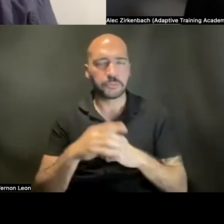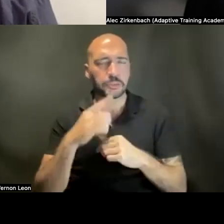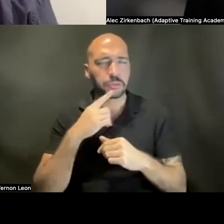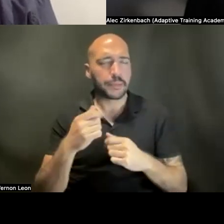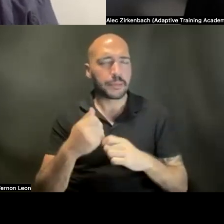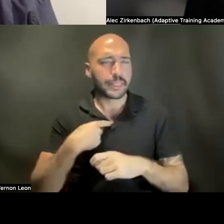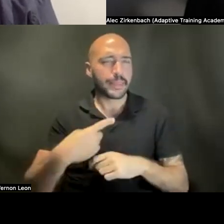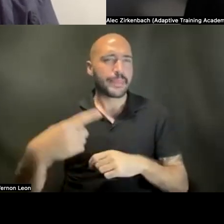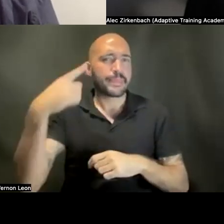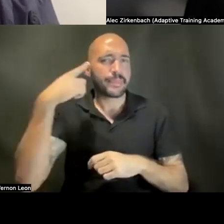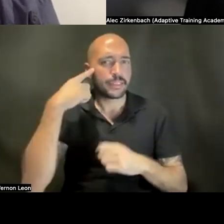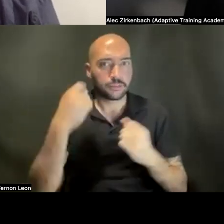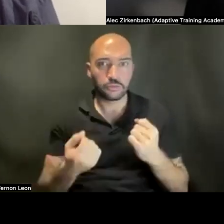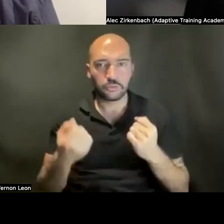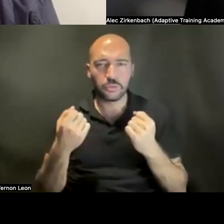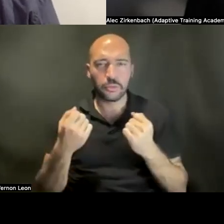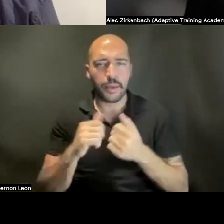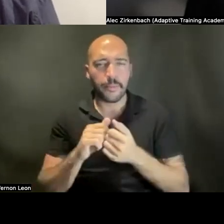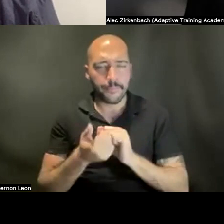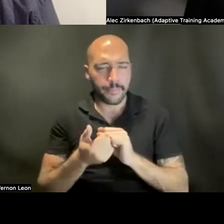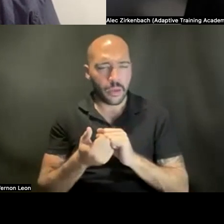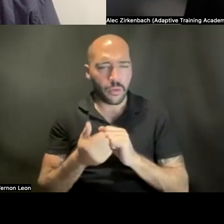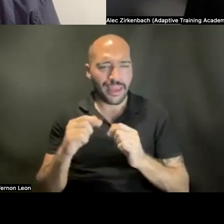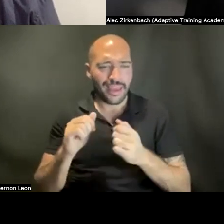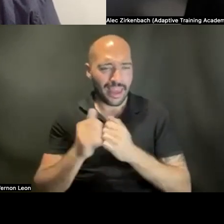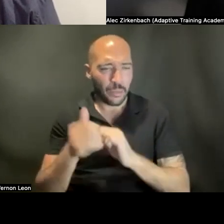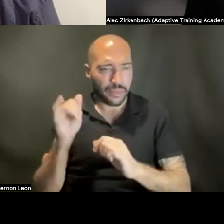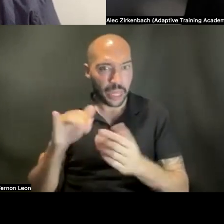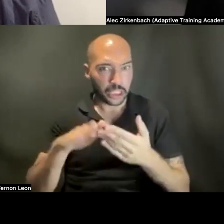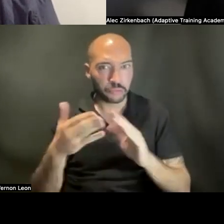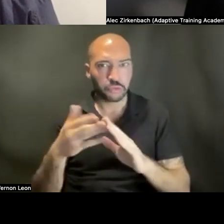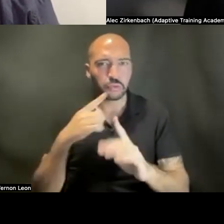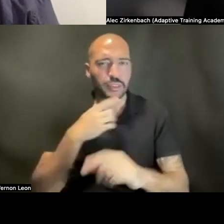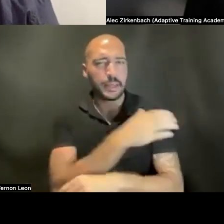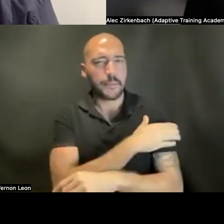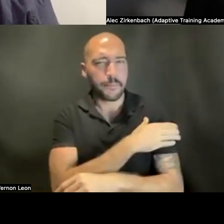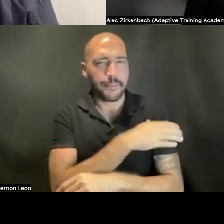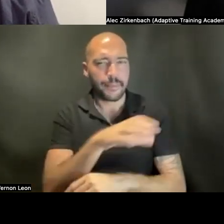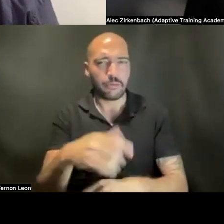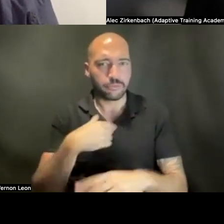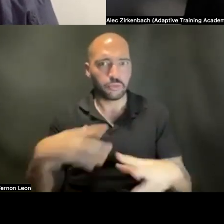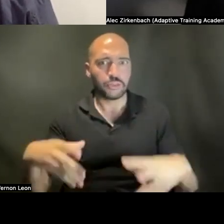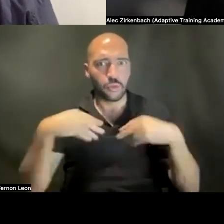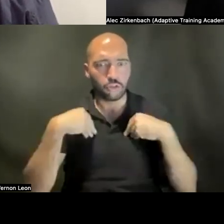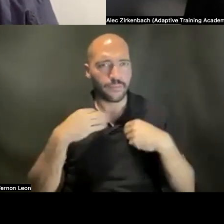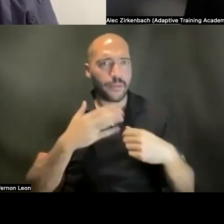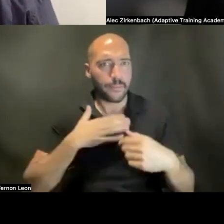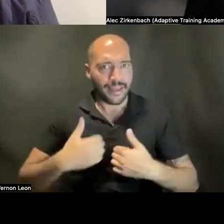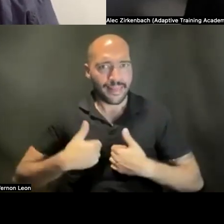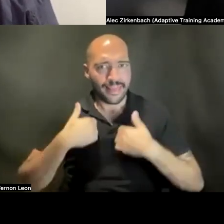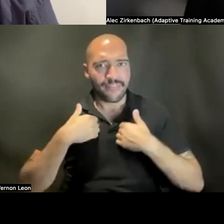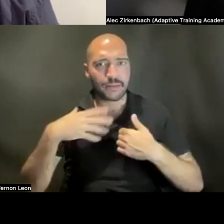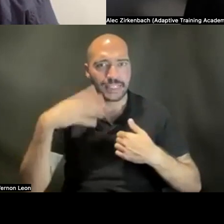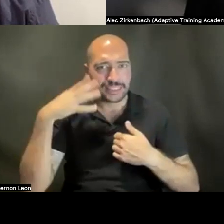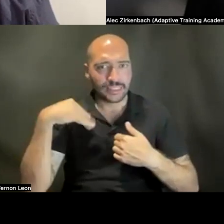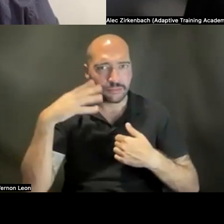so much about how that community empowered me to really kind of take ownership of my life and my own experience in a way